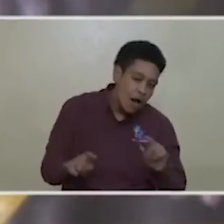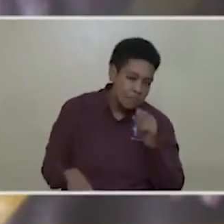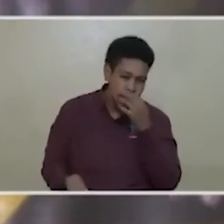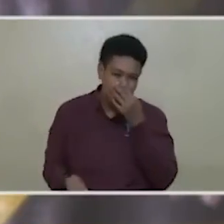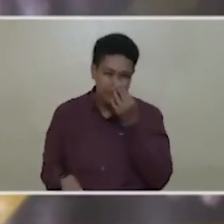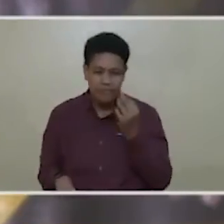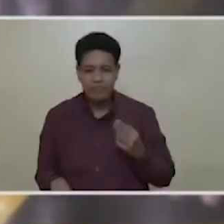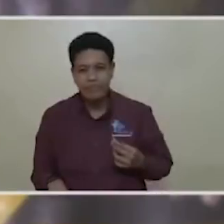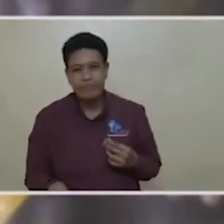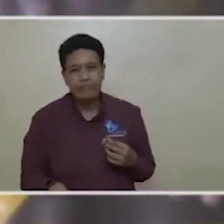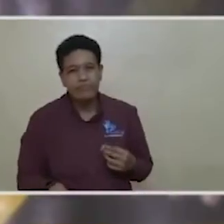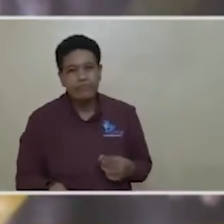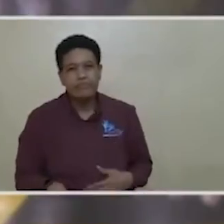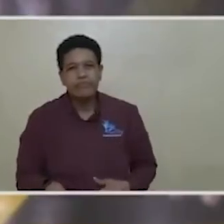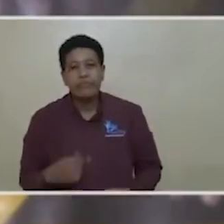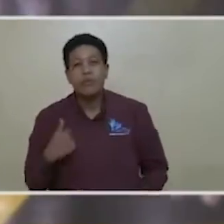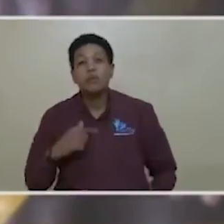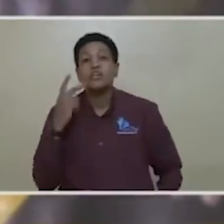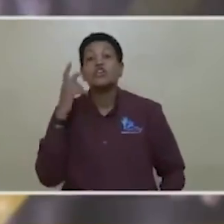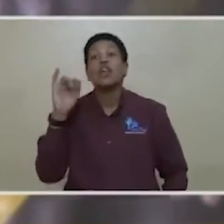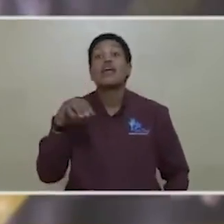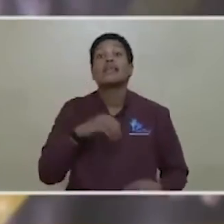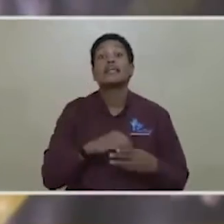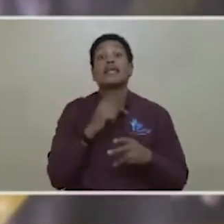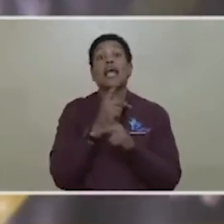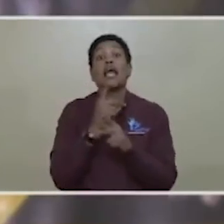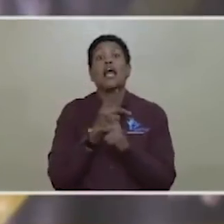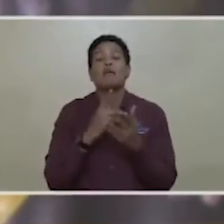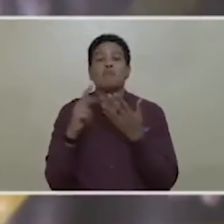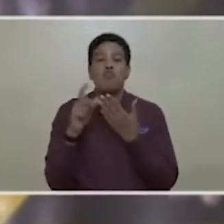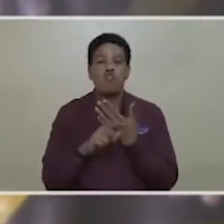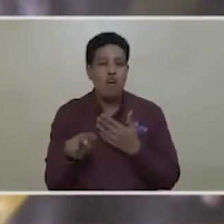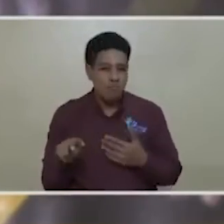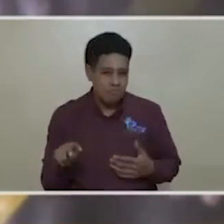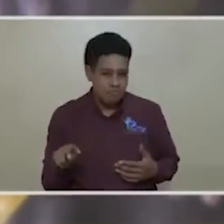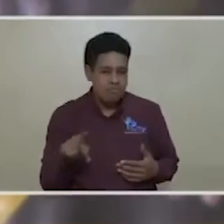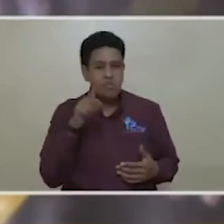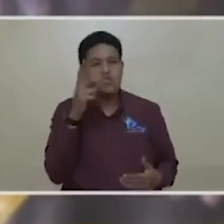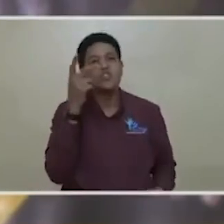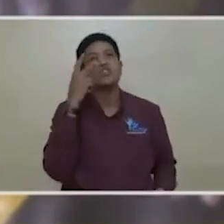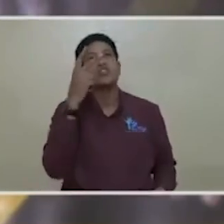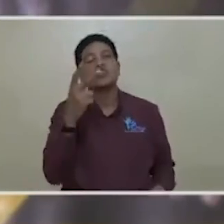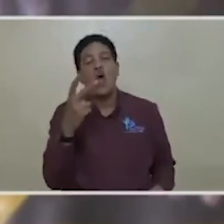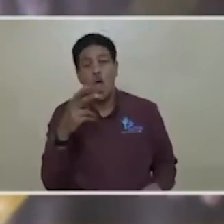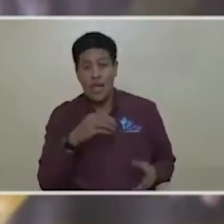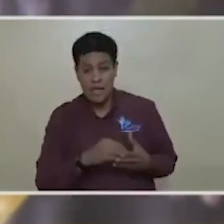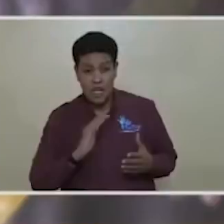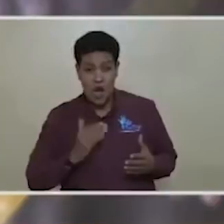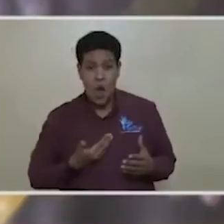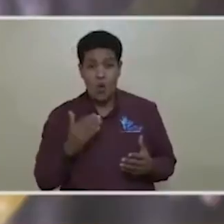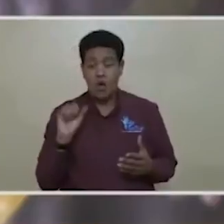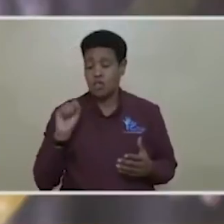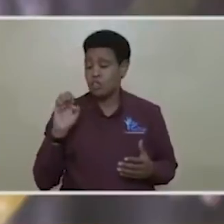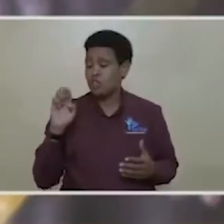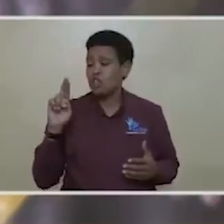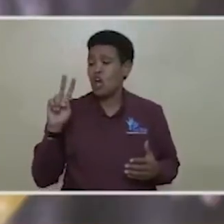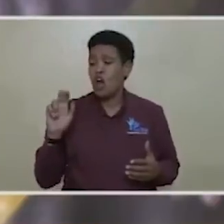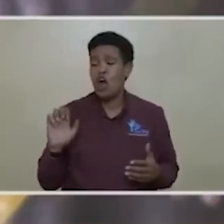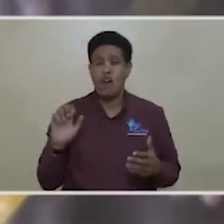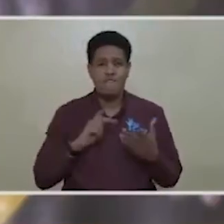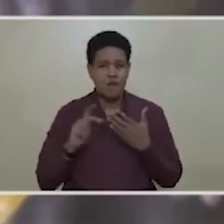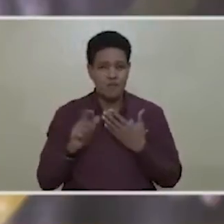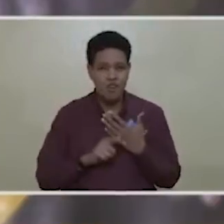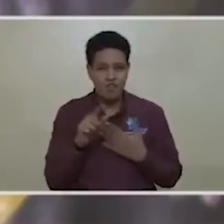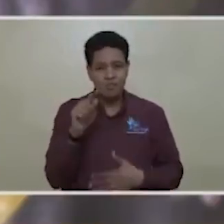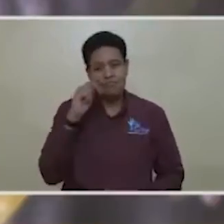You saw that in the CARE program. You saw that in our SERVE program. And